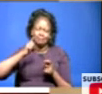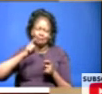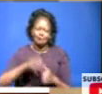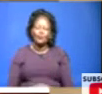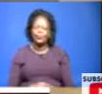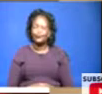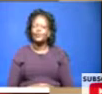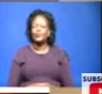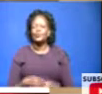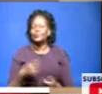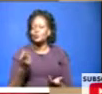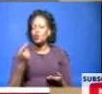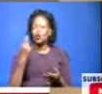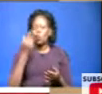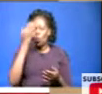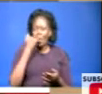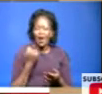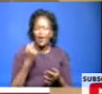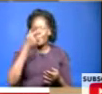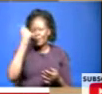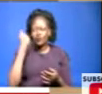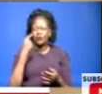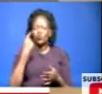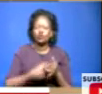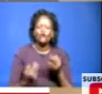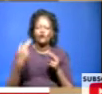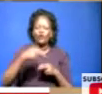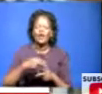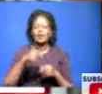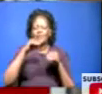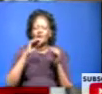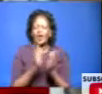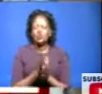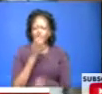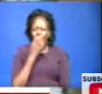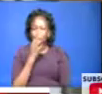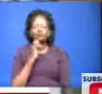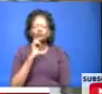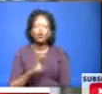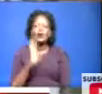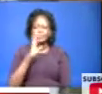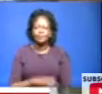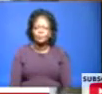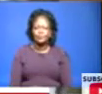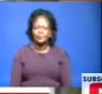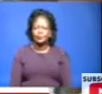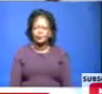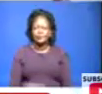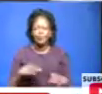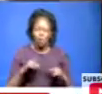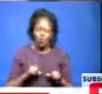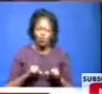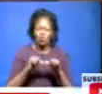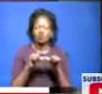the price of fuel, maize flour, cooking oil and tomatoes. Kenyan households will continue to dig deeper in their